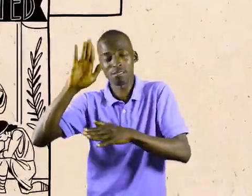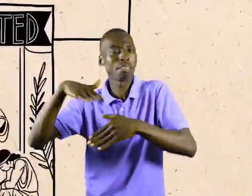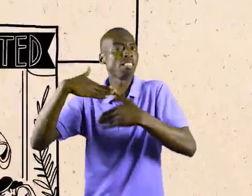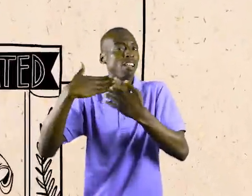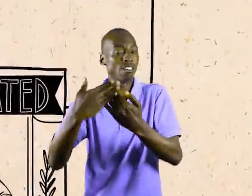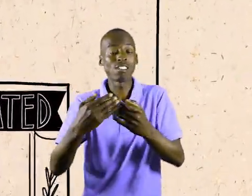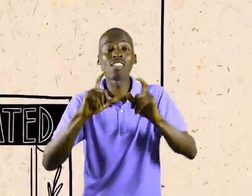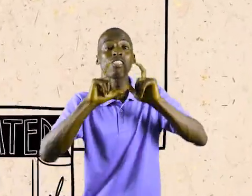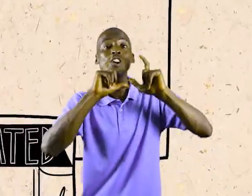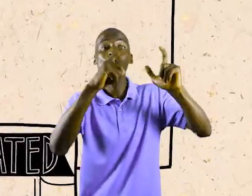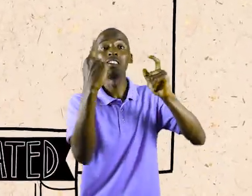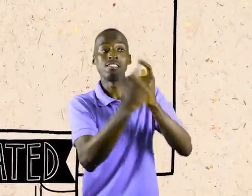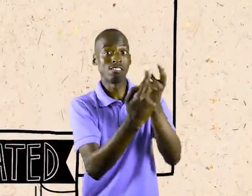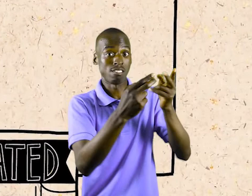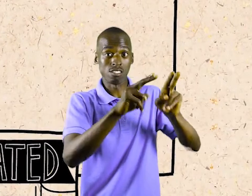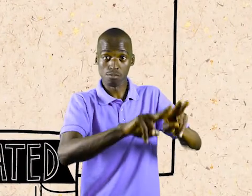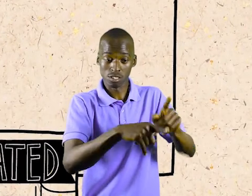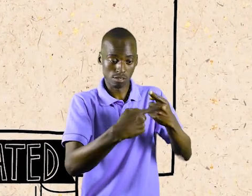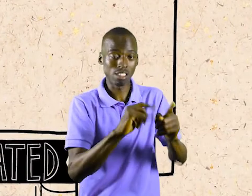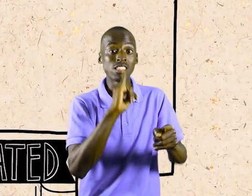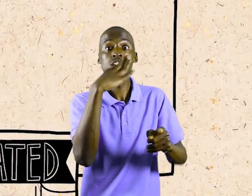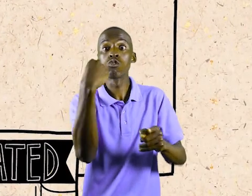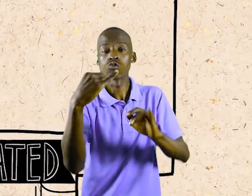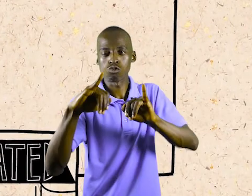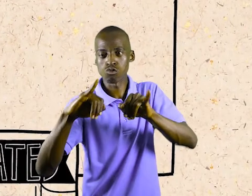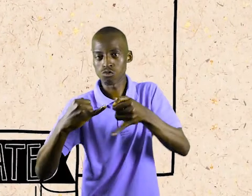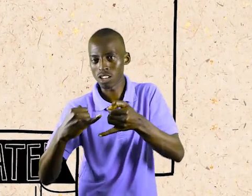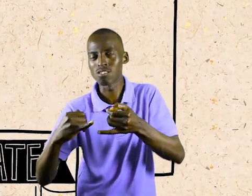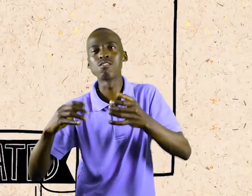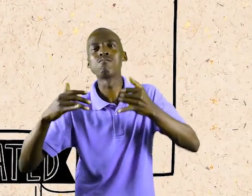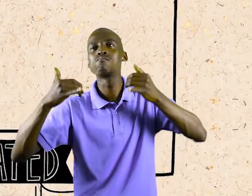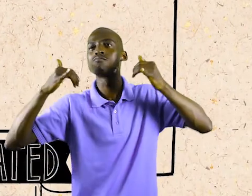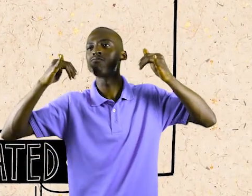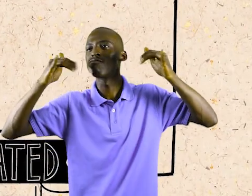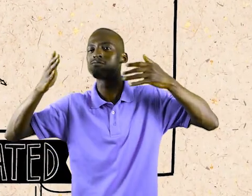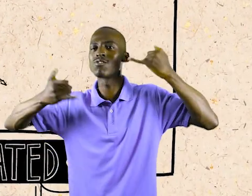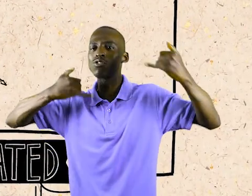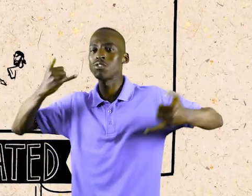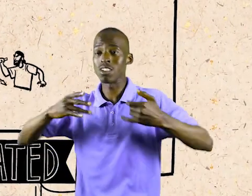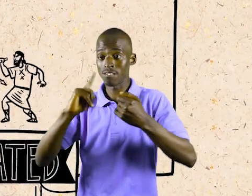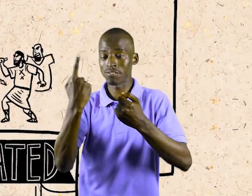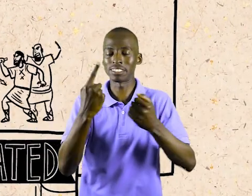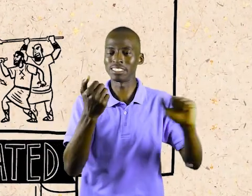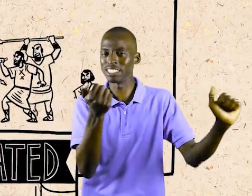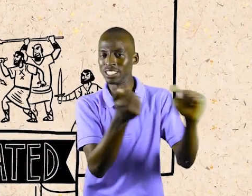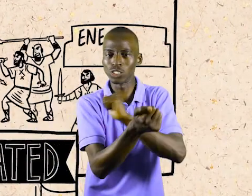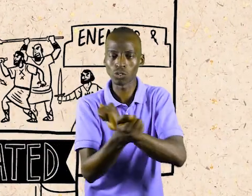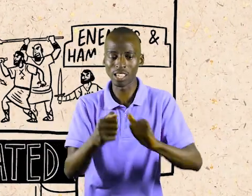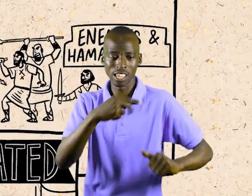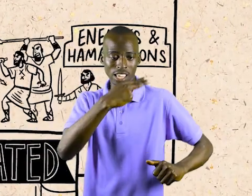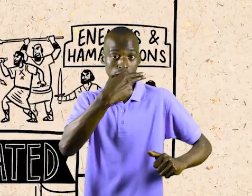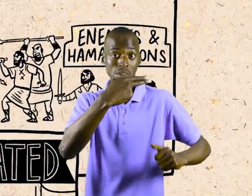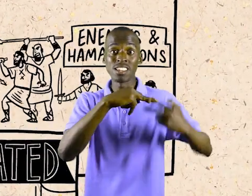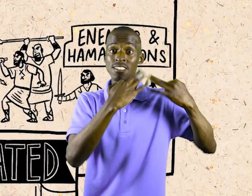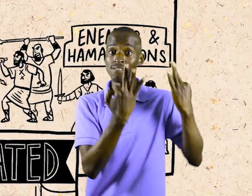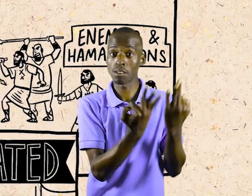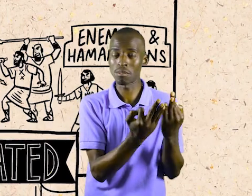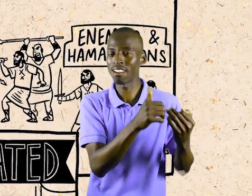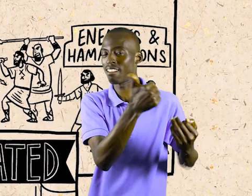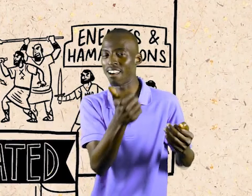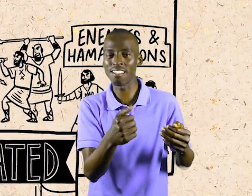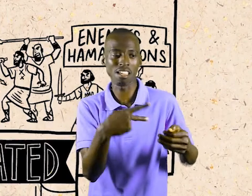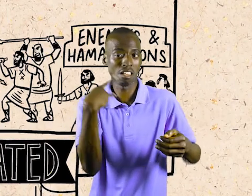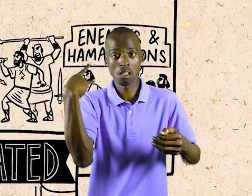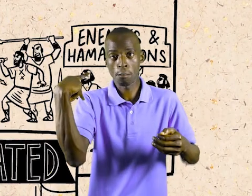the decreed day comes, and the Jews triumph over their enemies. First, they destroy Haman's family, and then any other